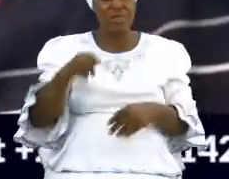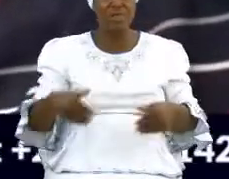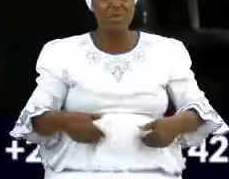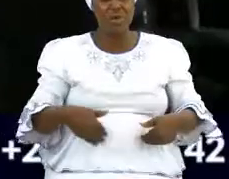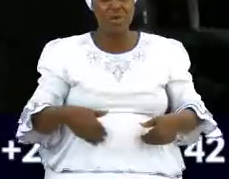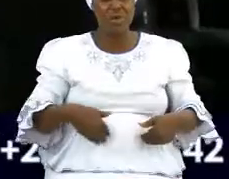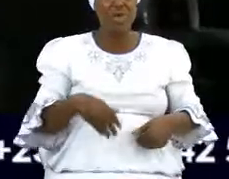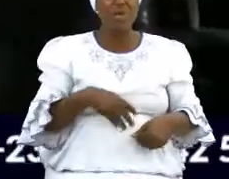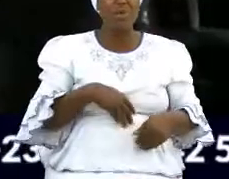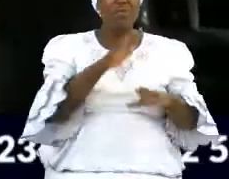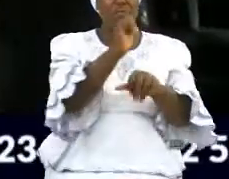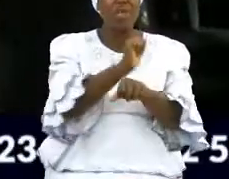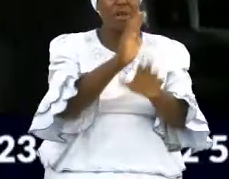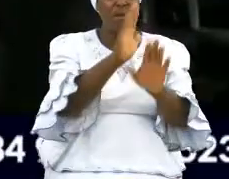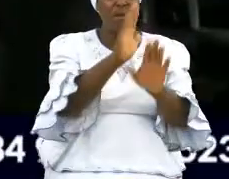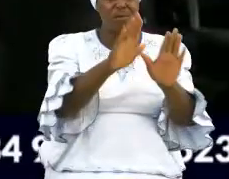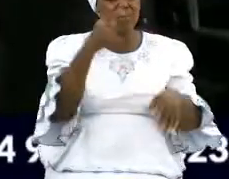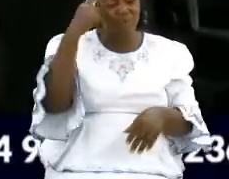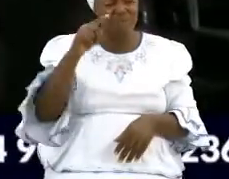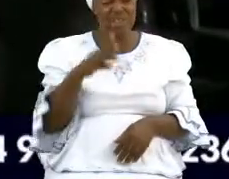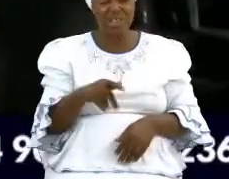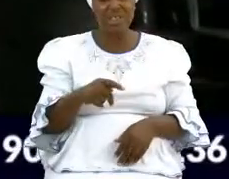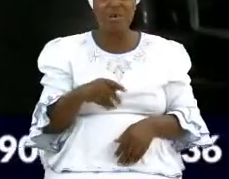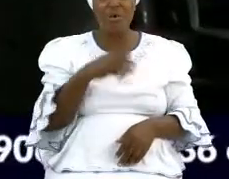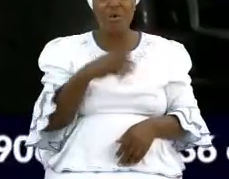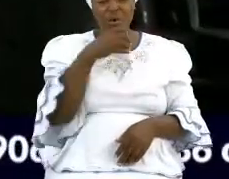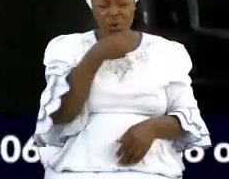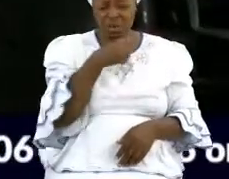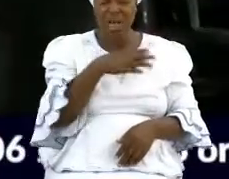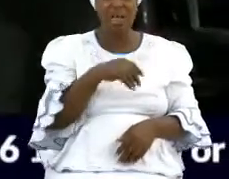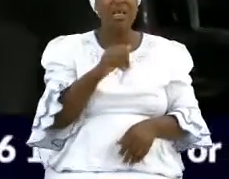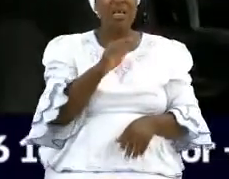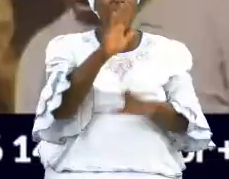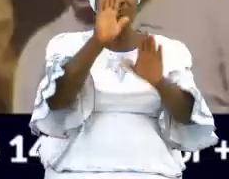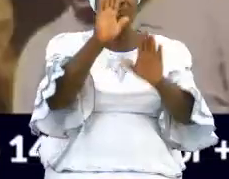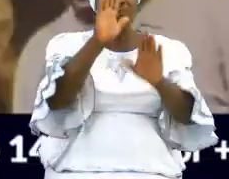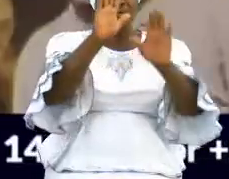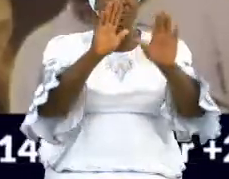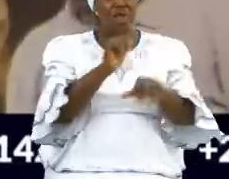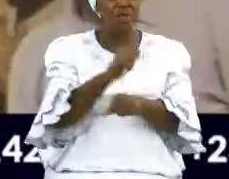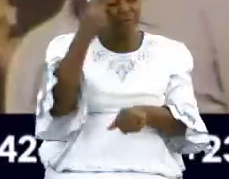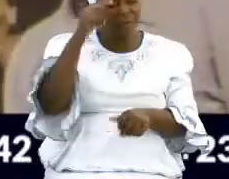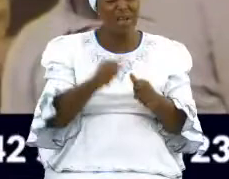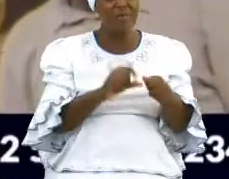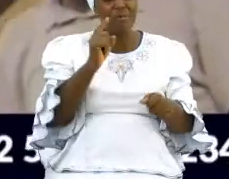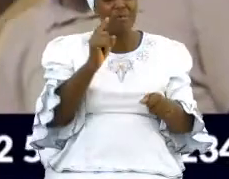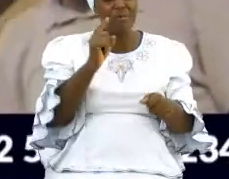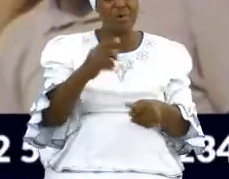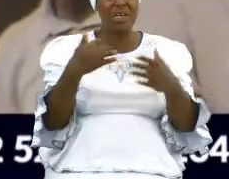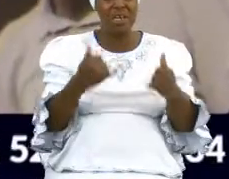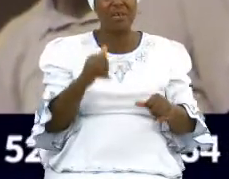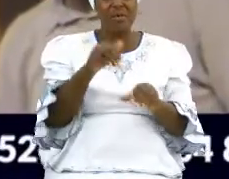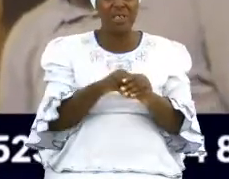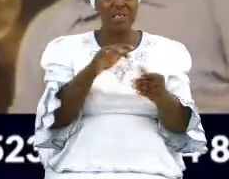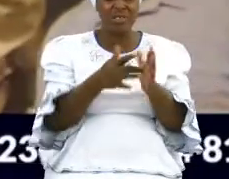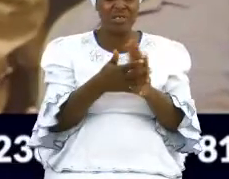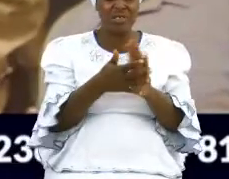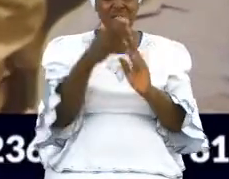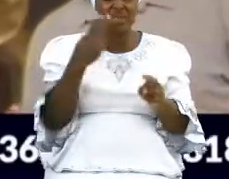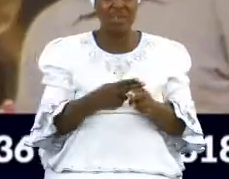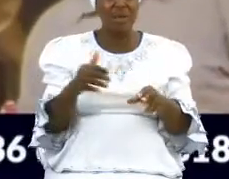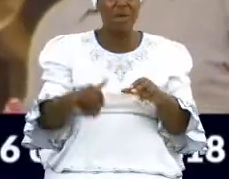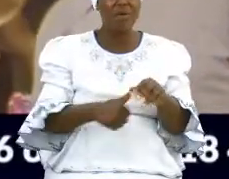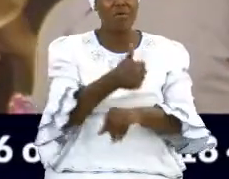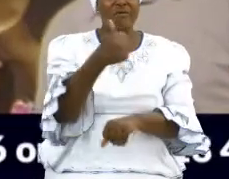the infirm, miracle everywhere now in Jesus' name. Confirm